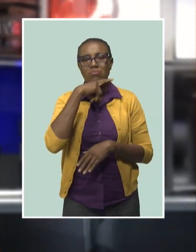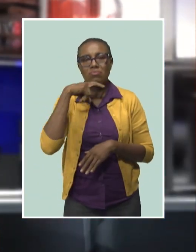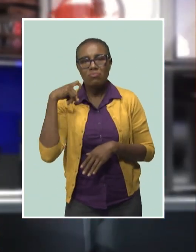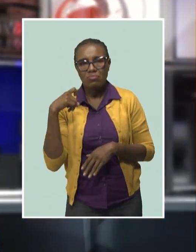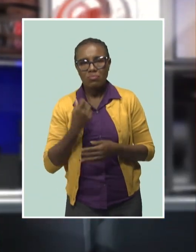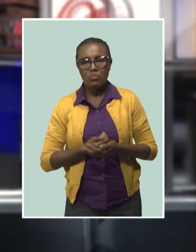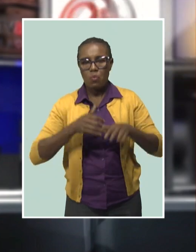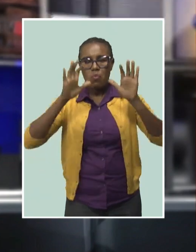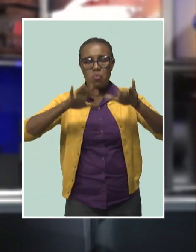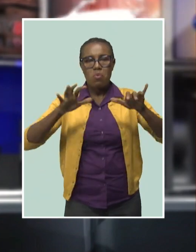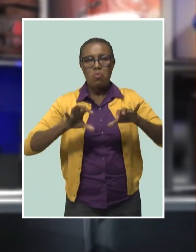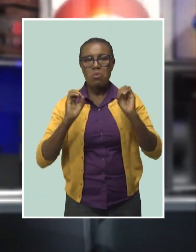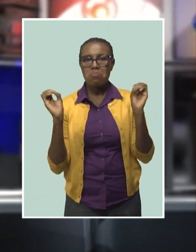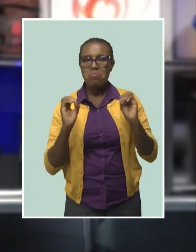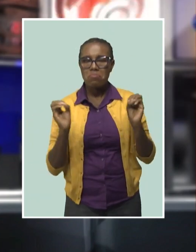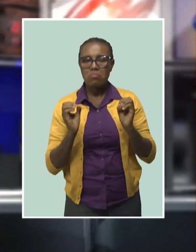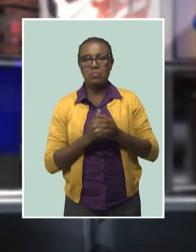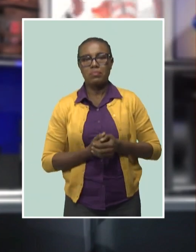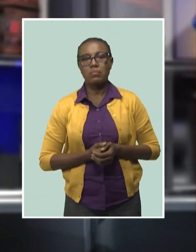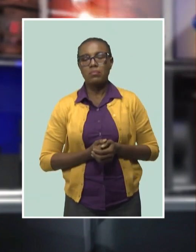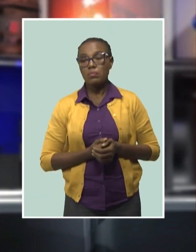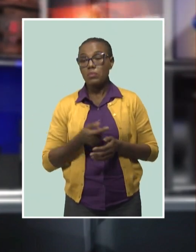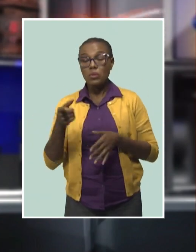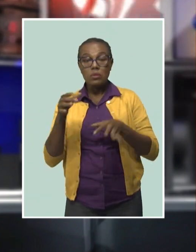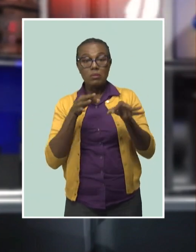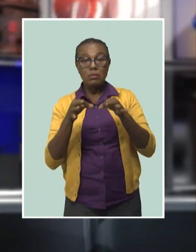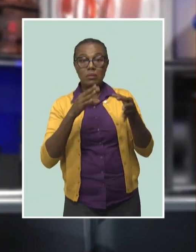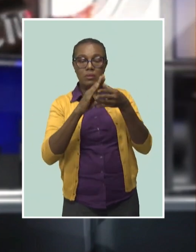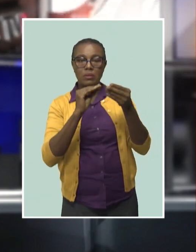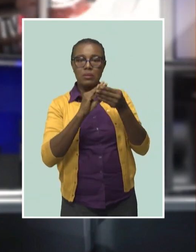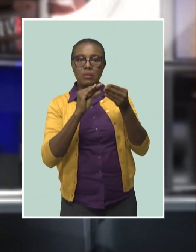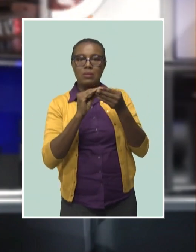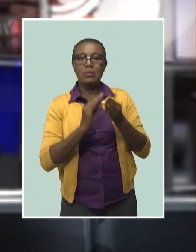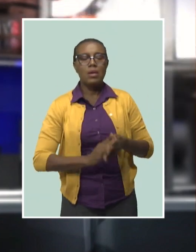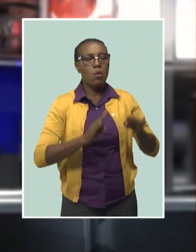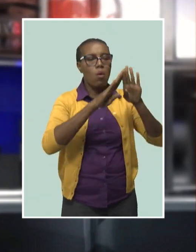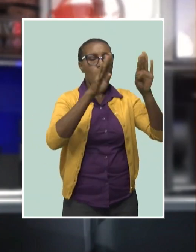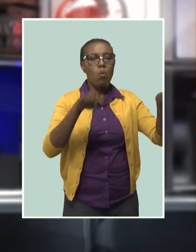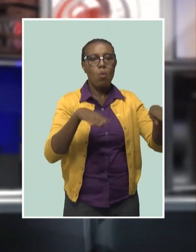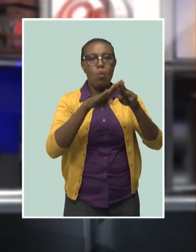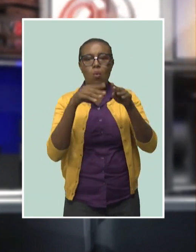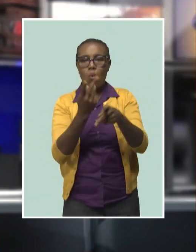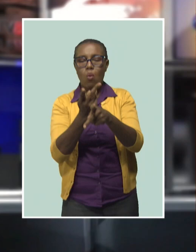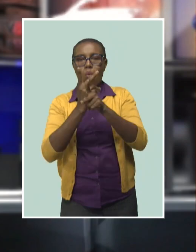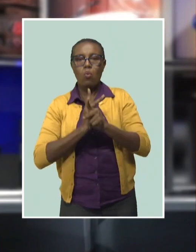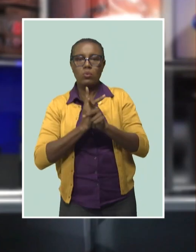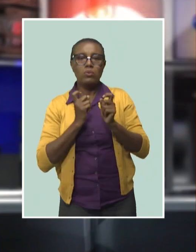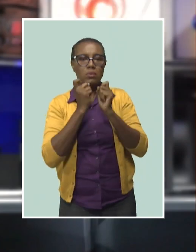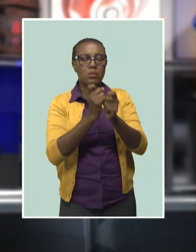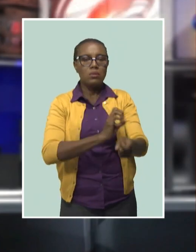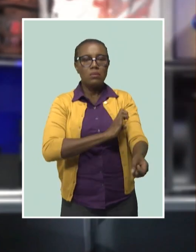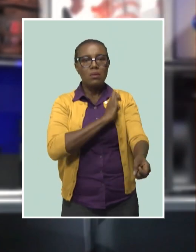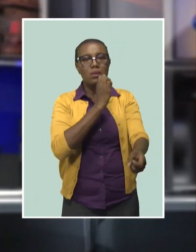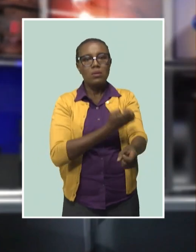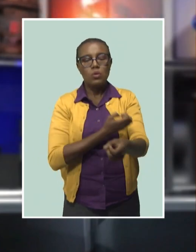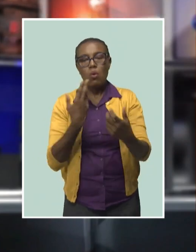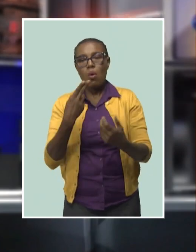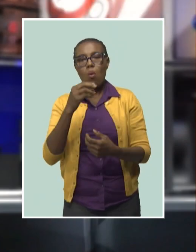Minister Motley has also asked for a full investigation into the Home Ownership Providing Energy, or HOPE project.